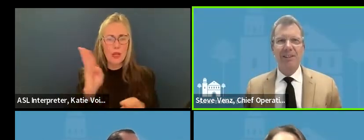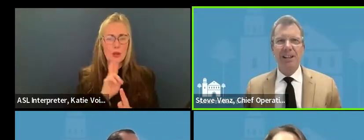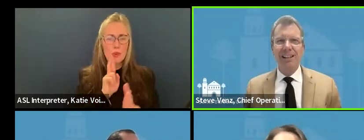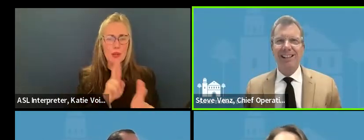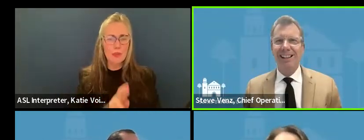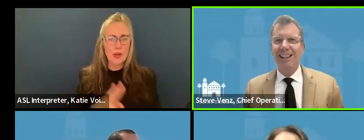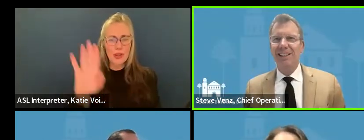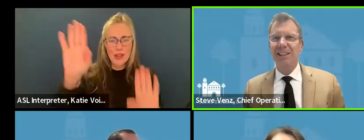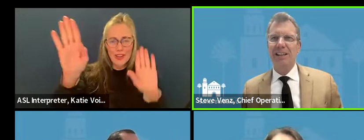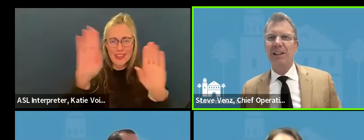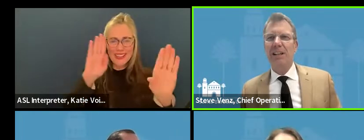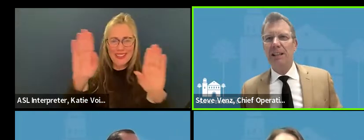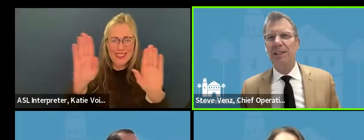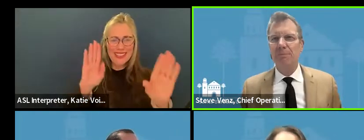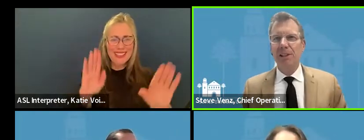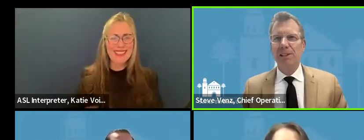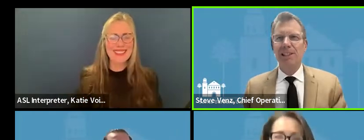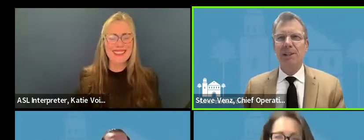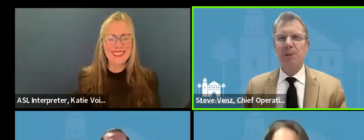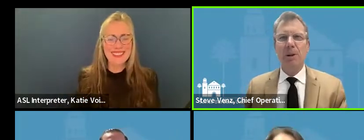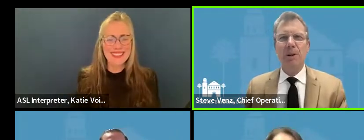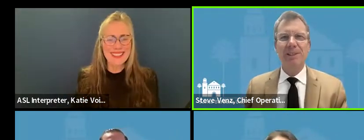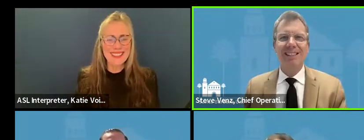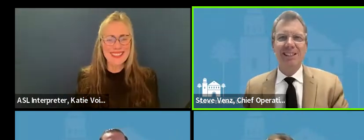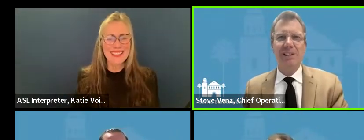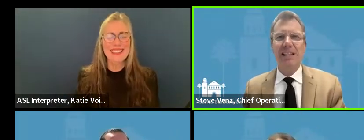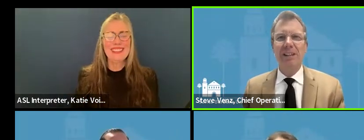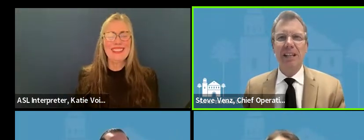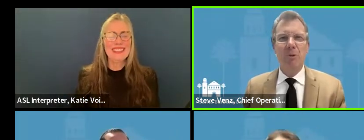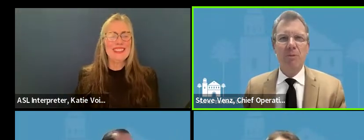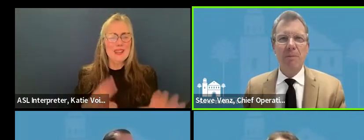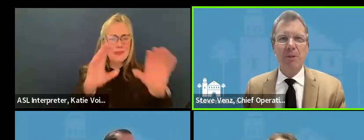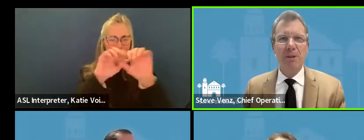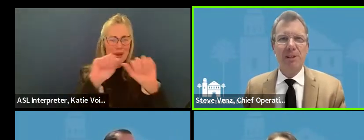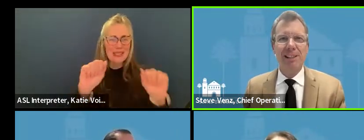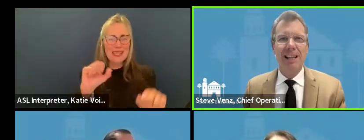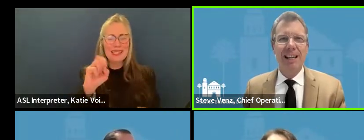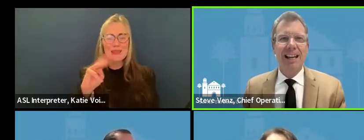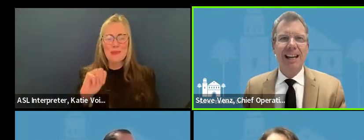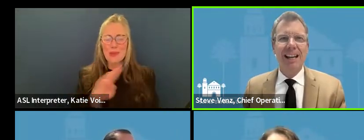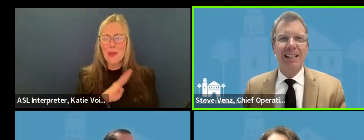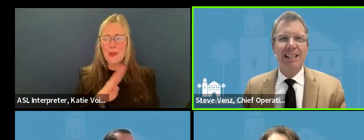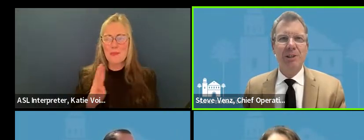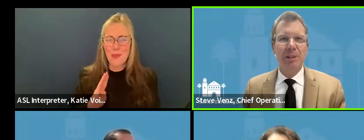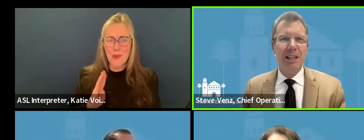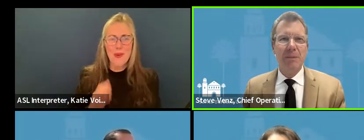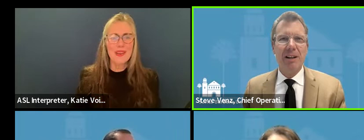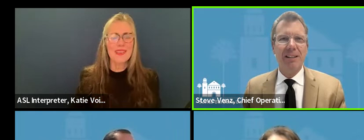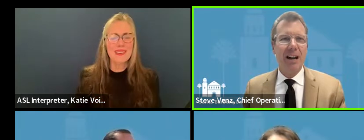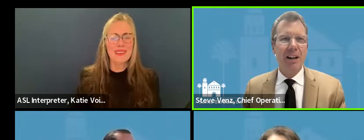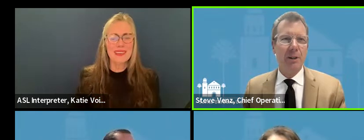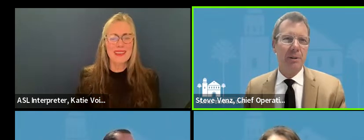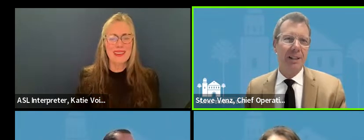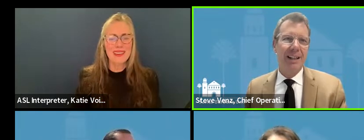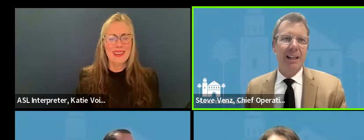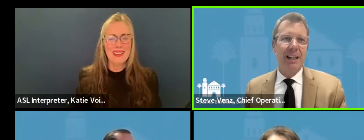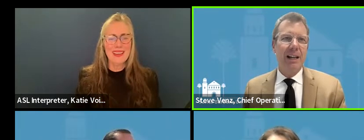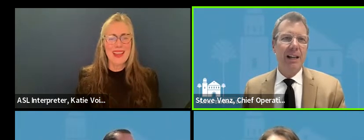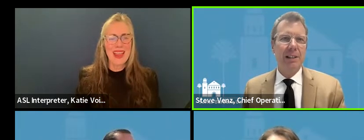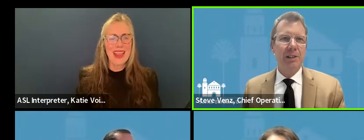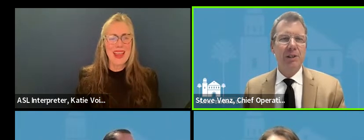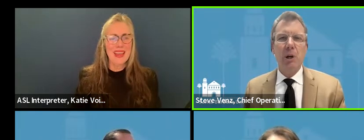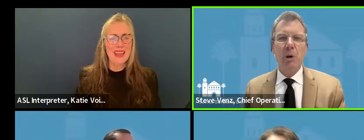Good evening. Good evening, President Sims Moten. Good evening, board members and Superintendent Maldonado.